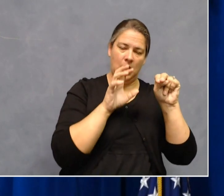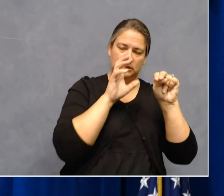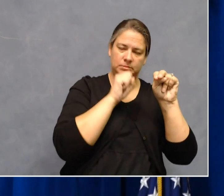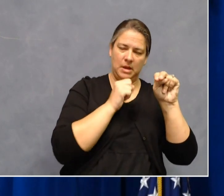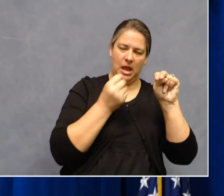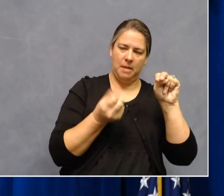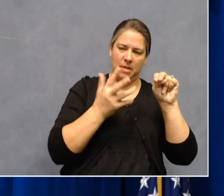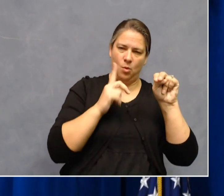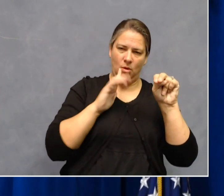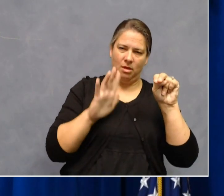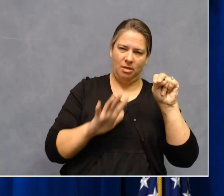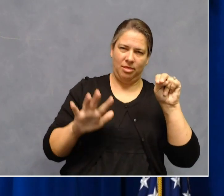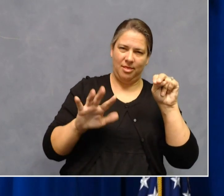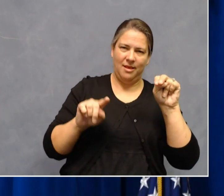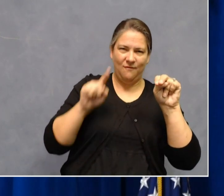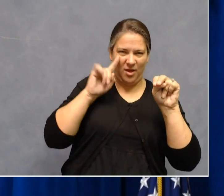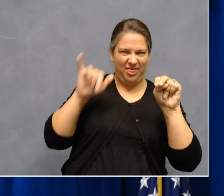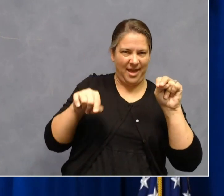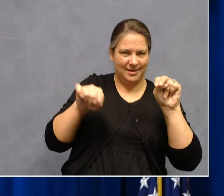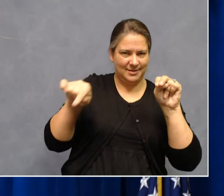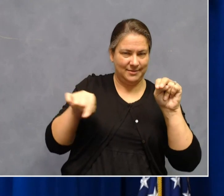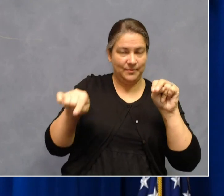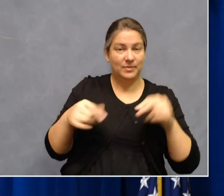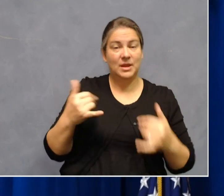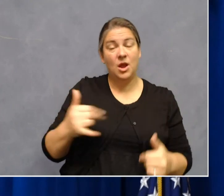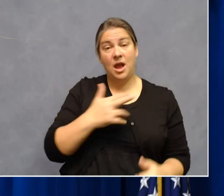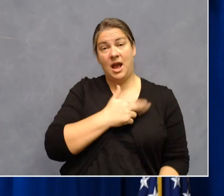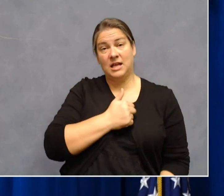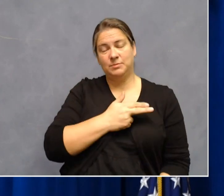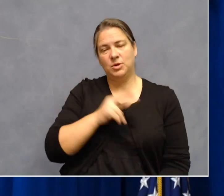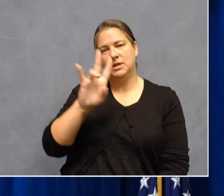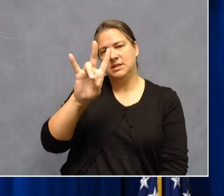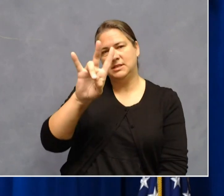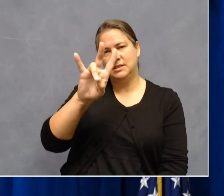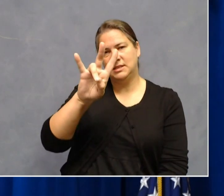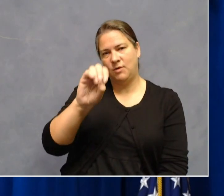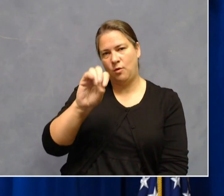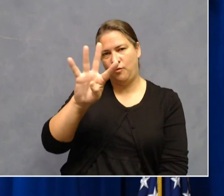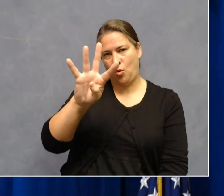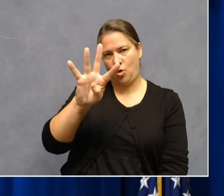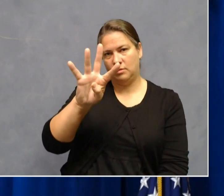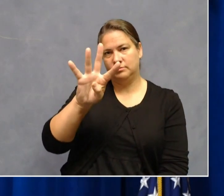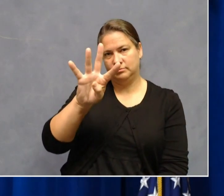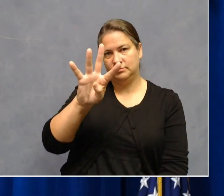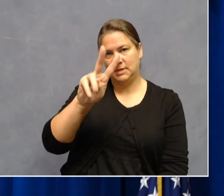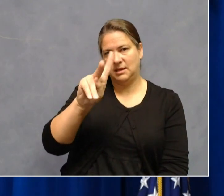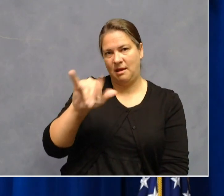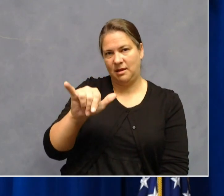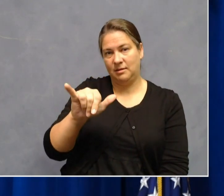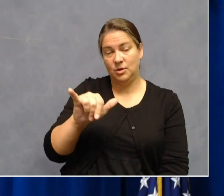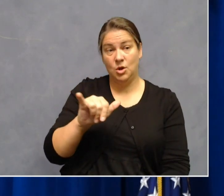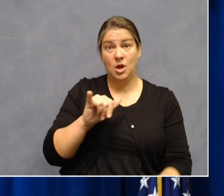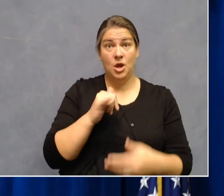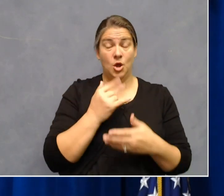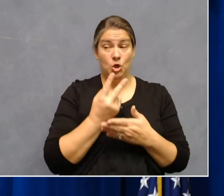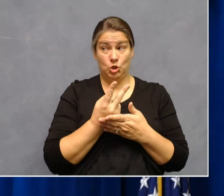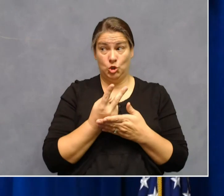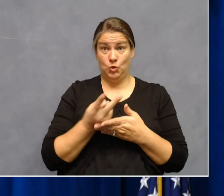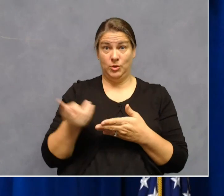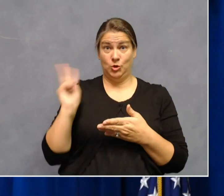currently hospitalized, 704 Kentuckians. 2 weeks ago, that was